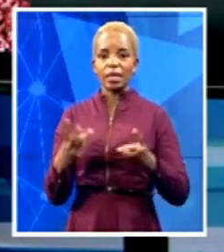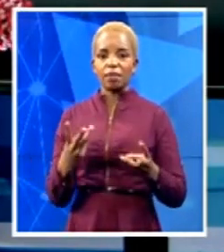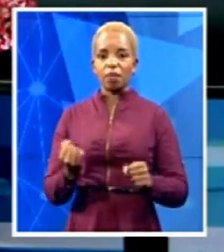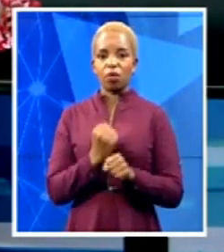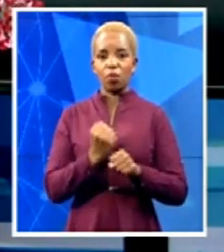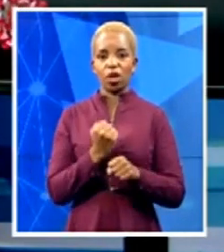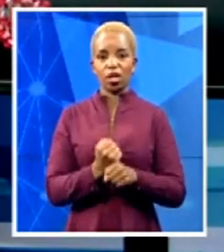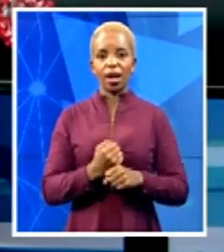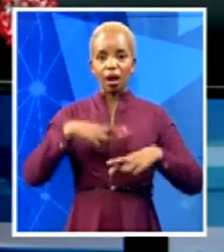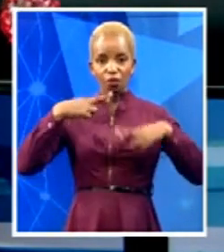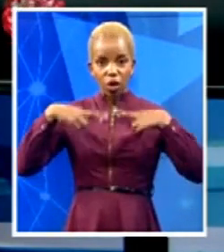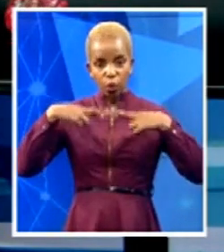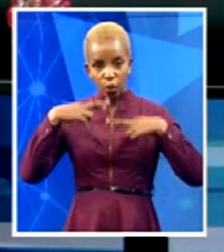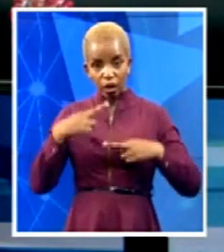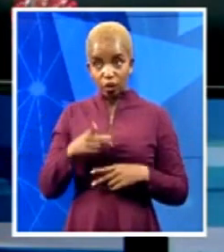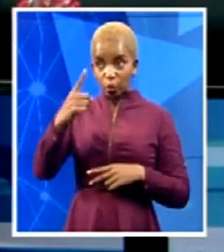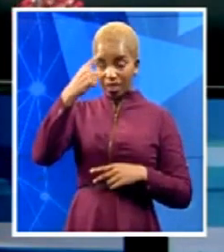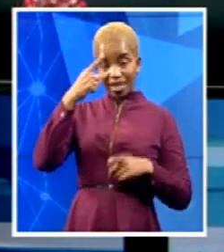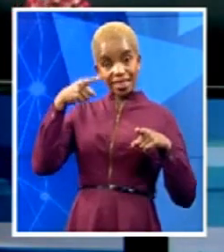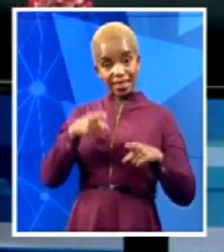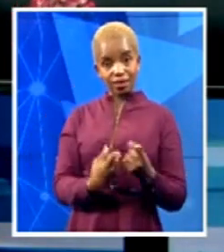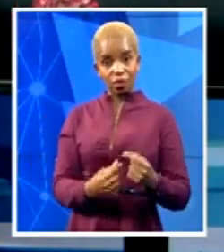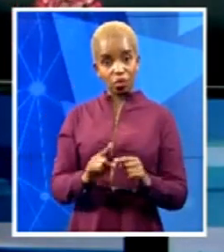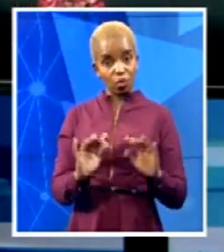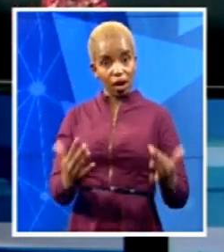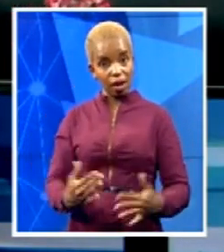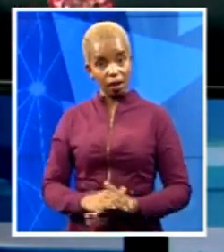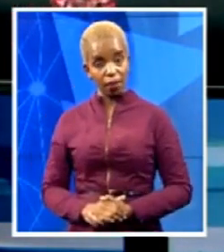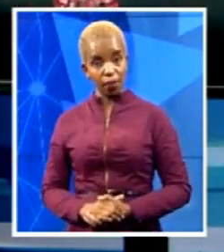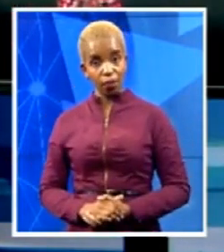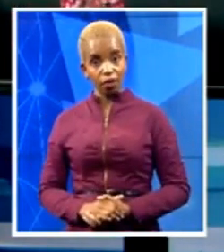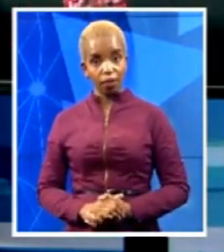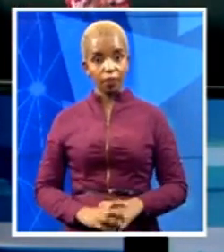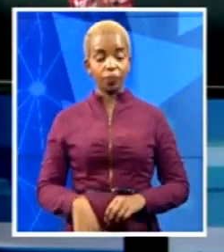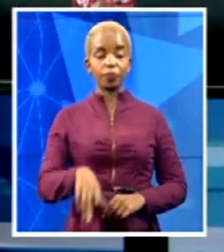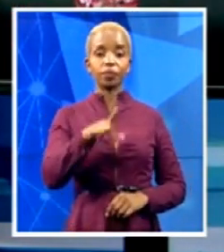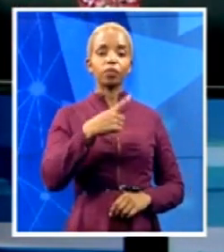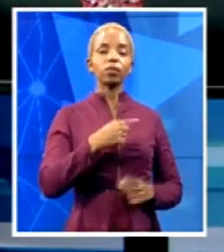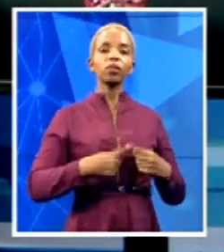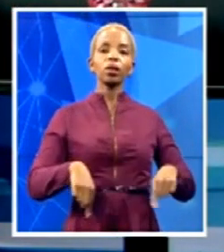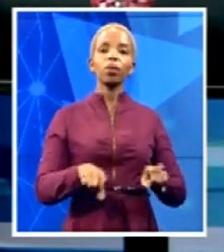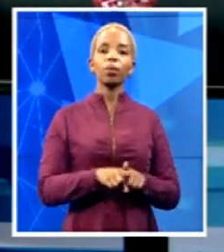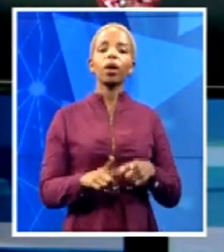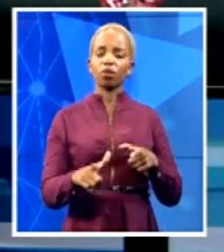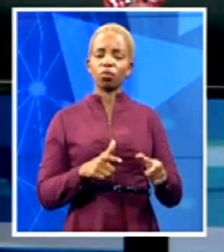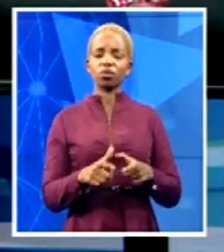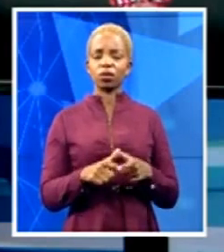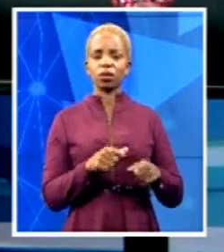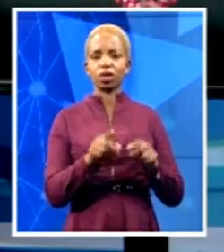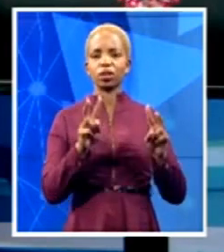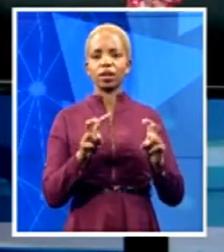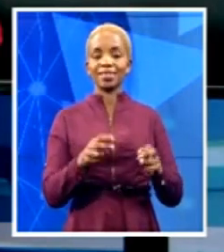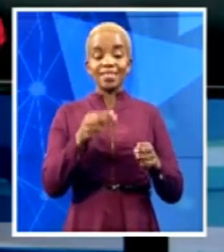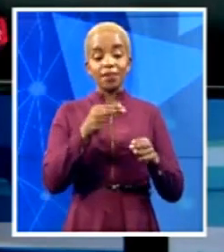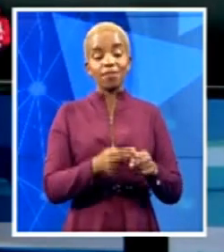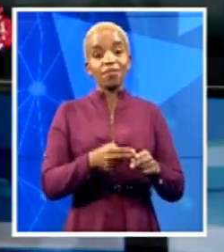We have said very clearly, we're doing controlled and measured. In the final analysis, the government itself is going